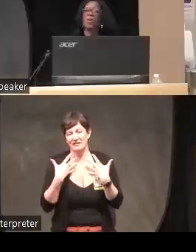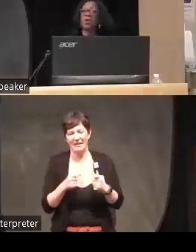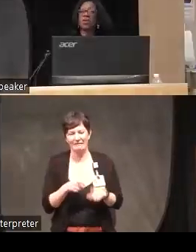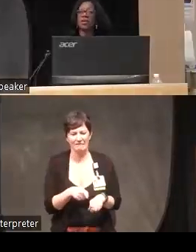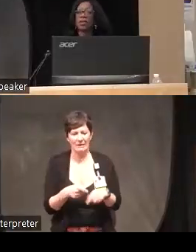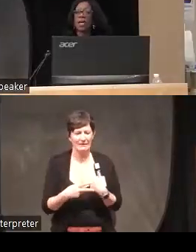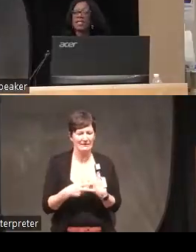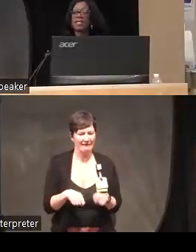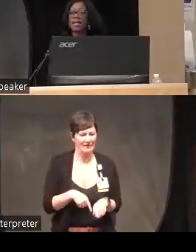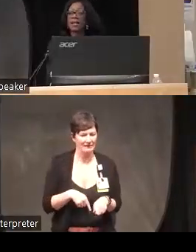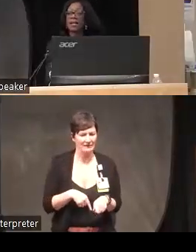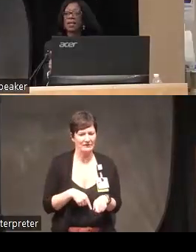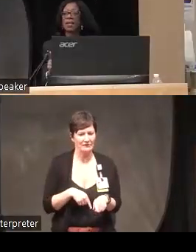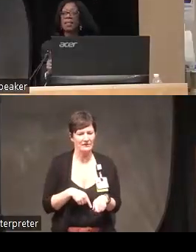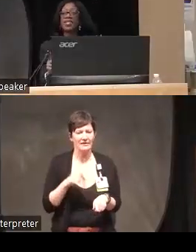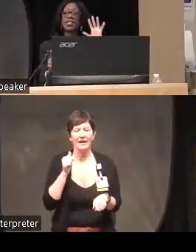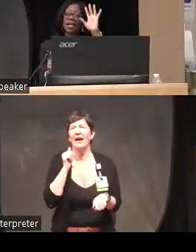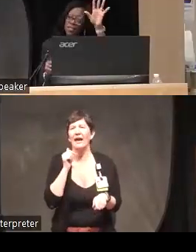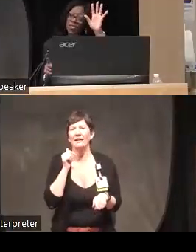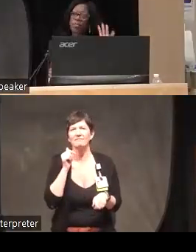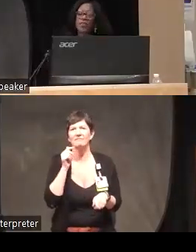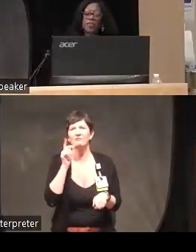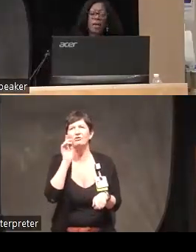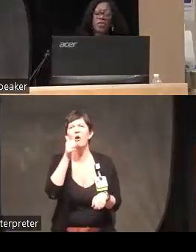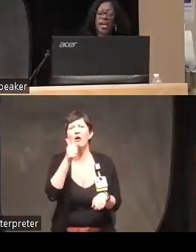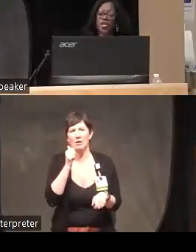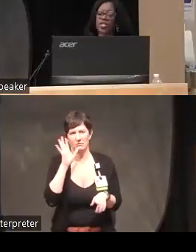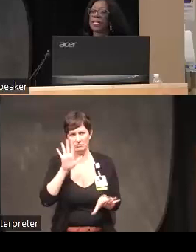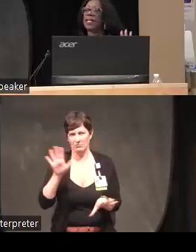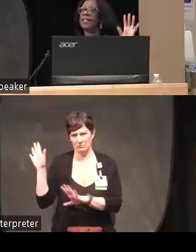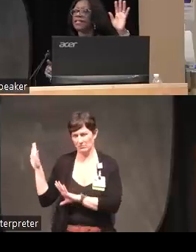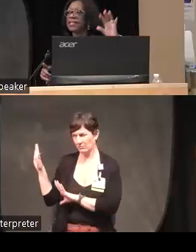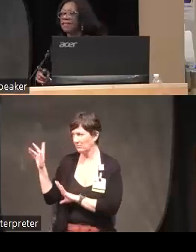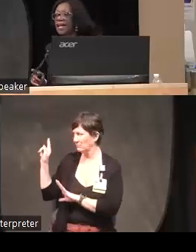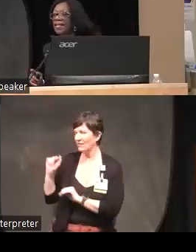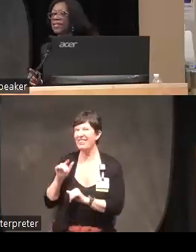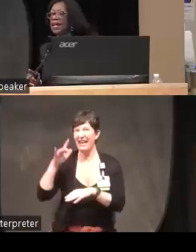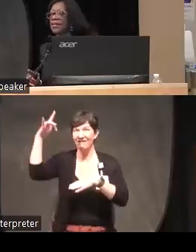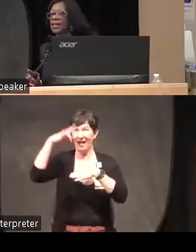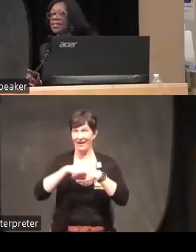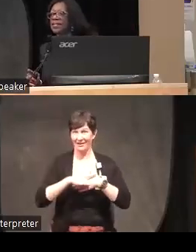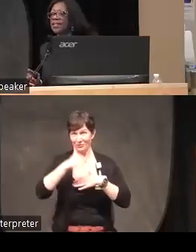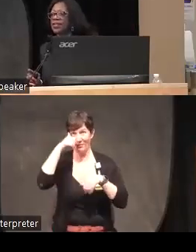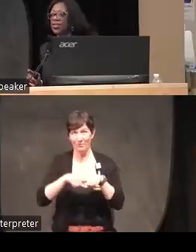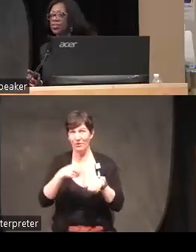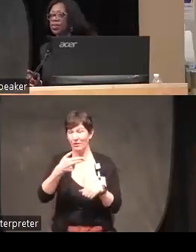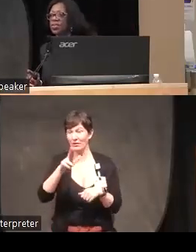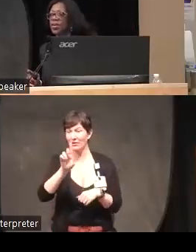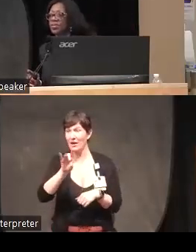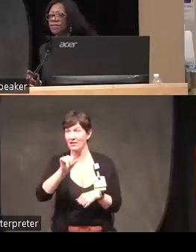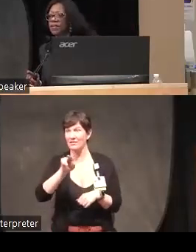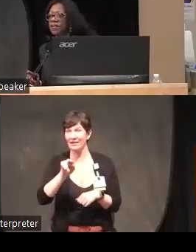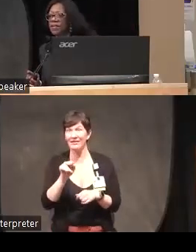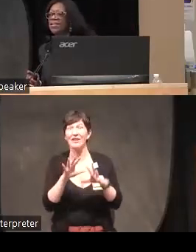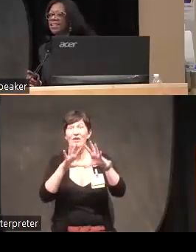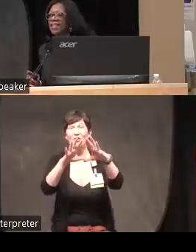story tonight. But just a sort of preview of coming attractions. This is that flight that went down on the Hudson. There are 2 groups. The one in